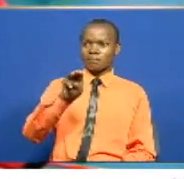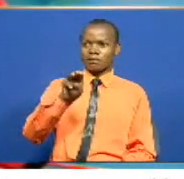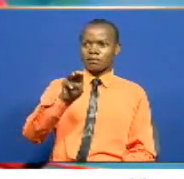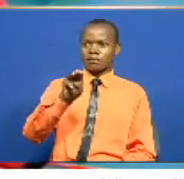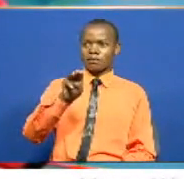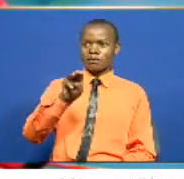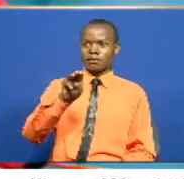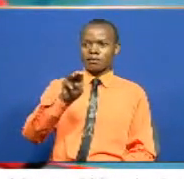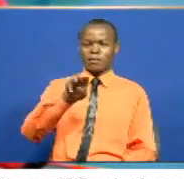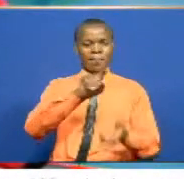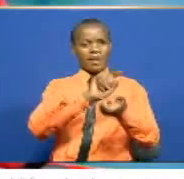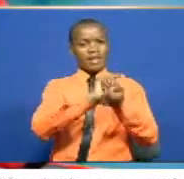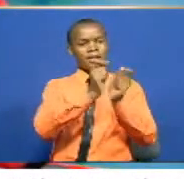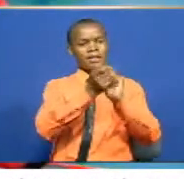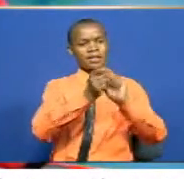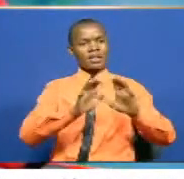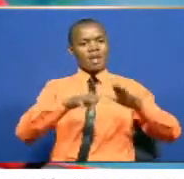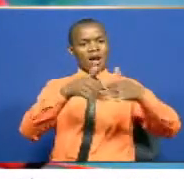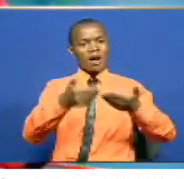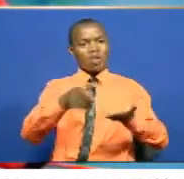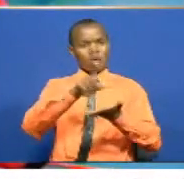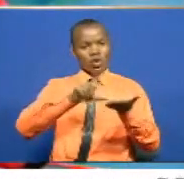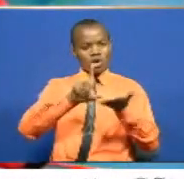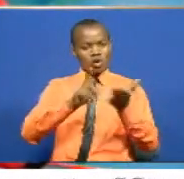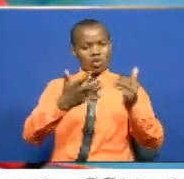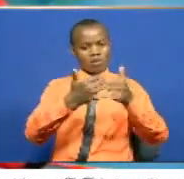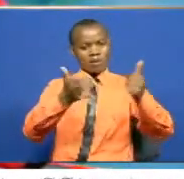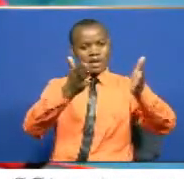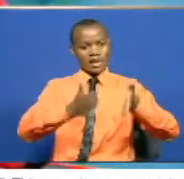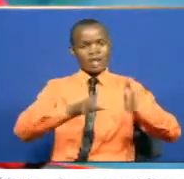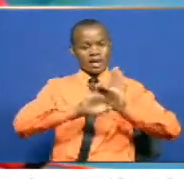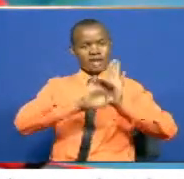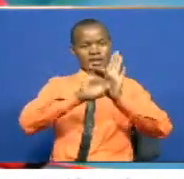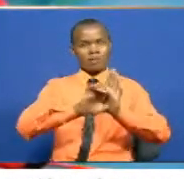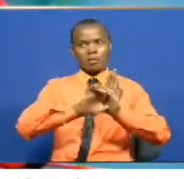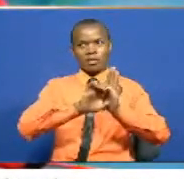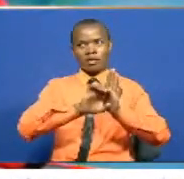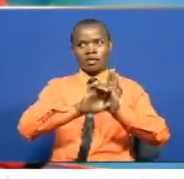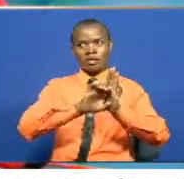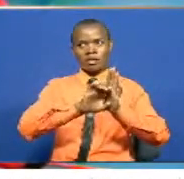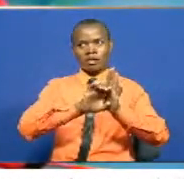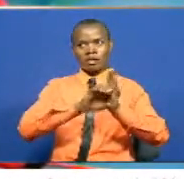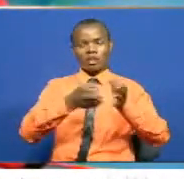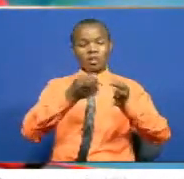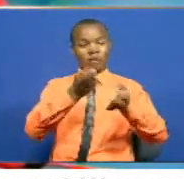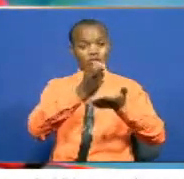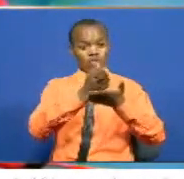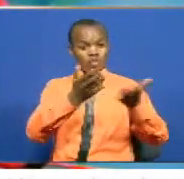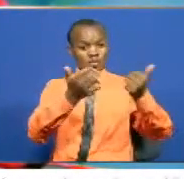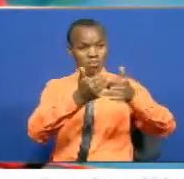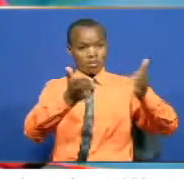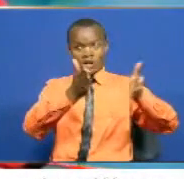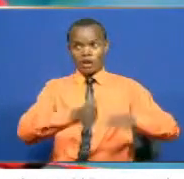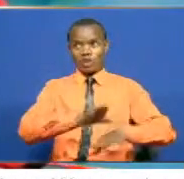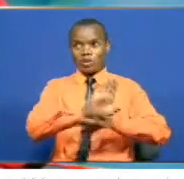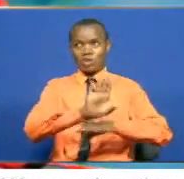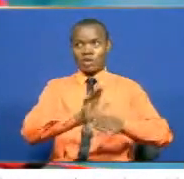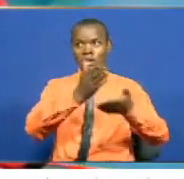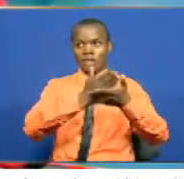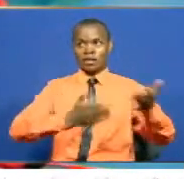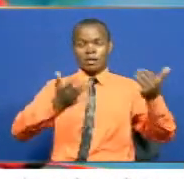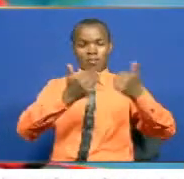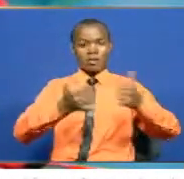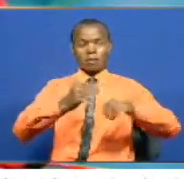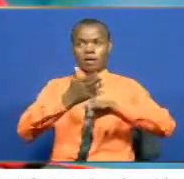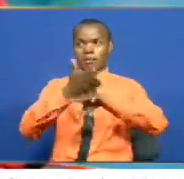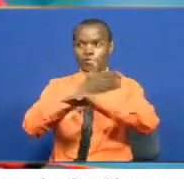How much has it changed for these local players? For example, Bush, if I was to ask you, these are your colleagues, some of them you've played with